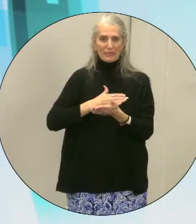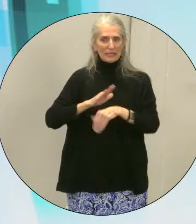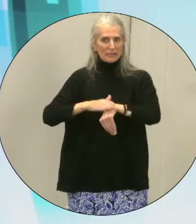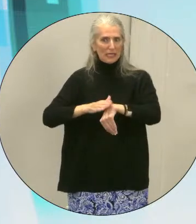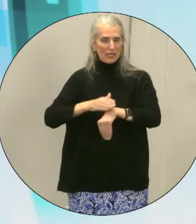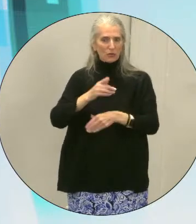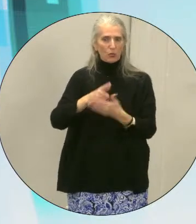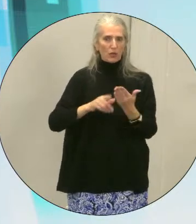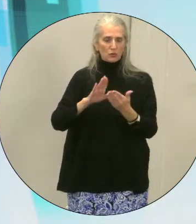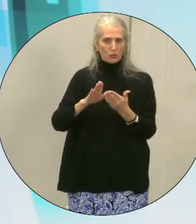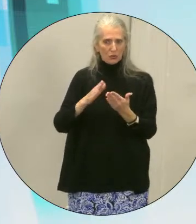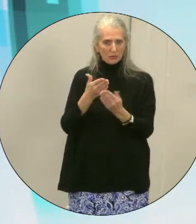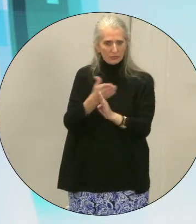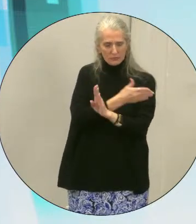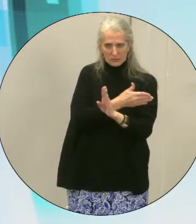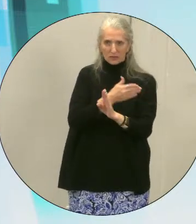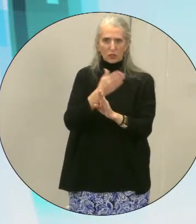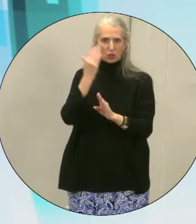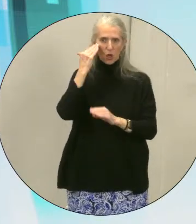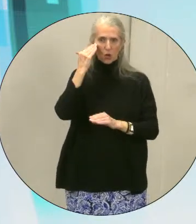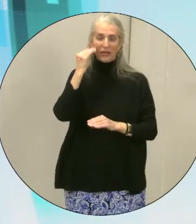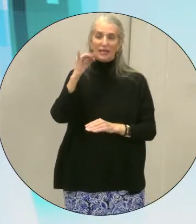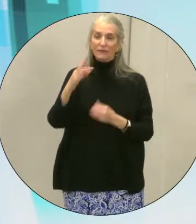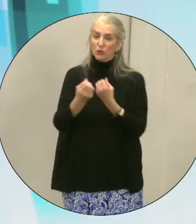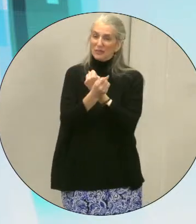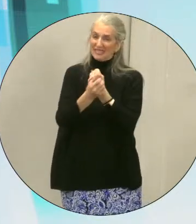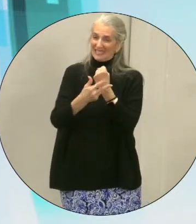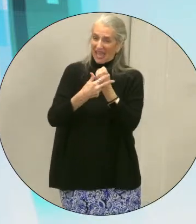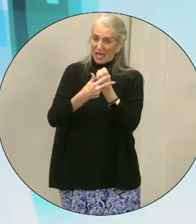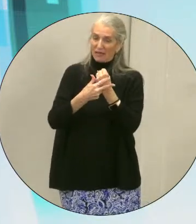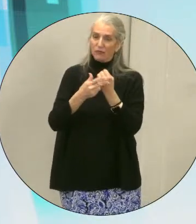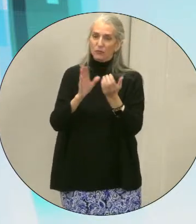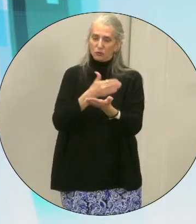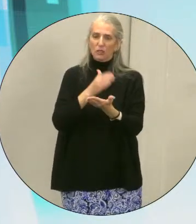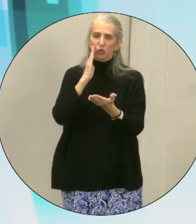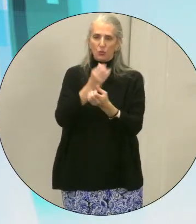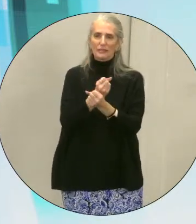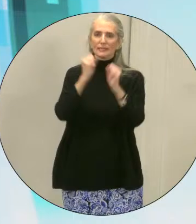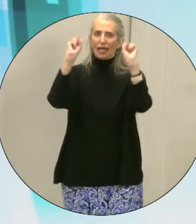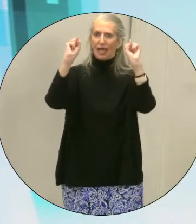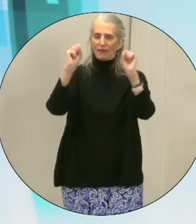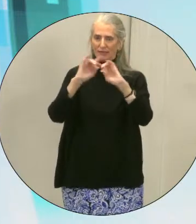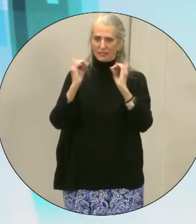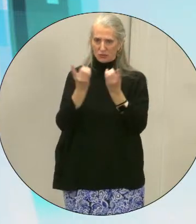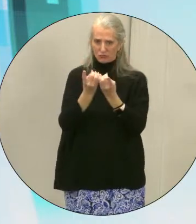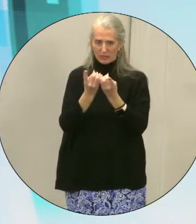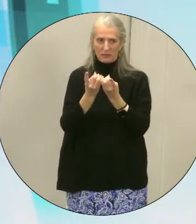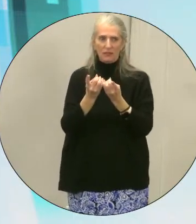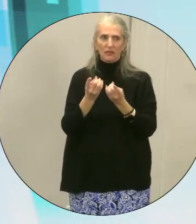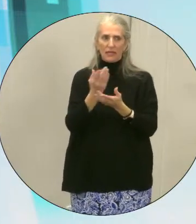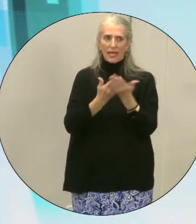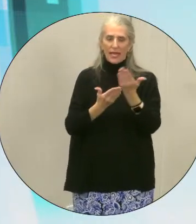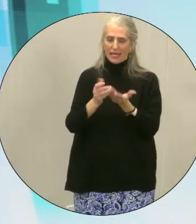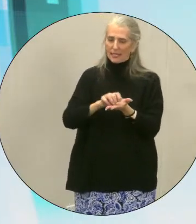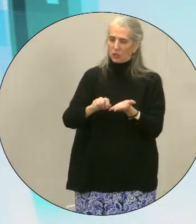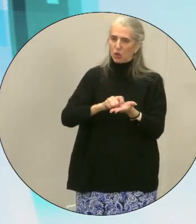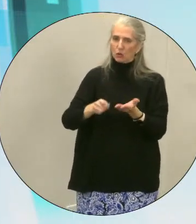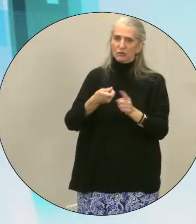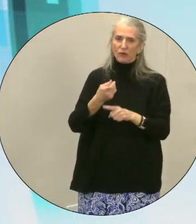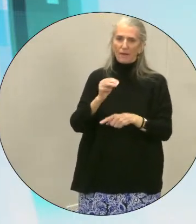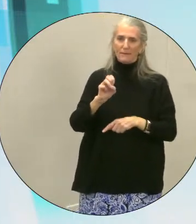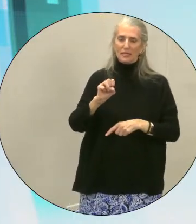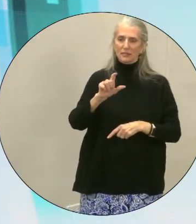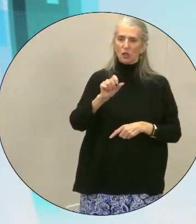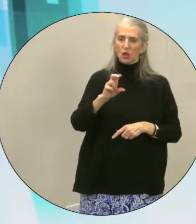known. If you save the music, you will save the district. In closing, I will read from a handwritten note delivered to me from Ms. Larson